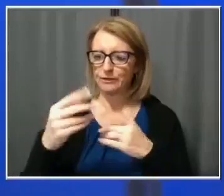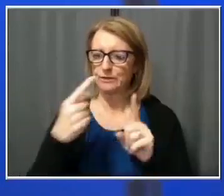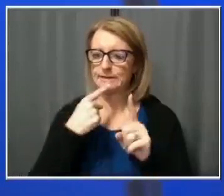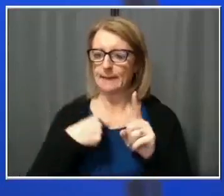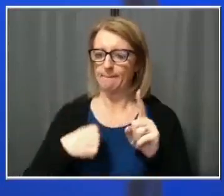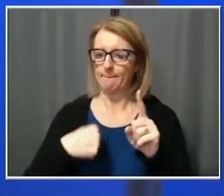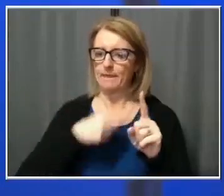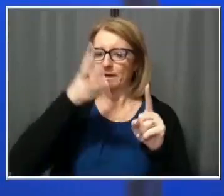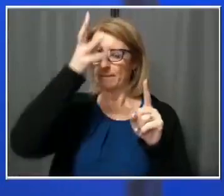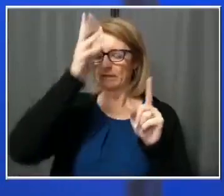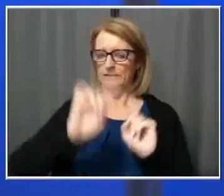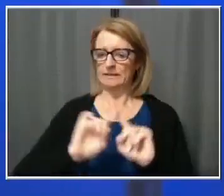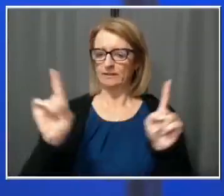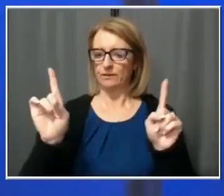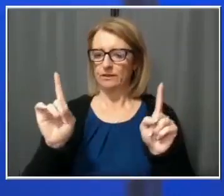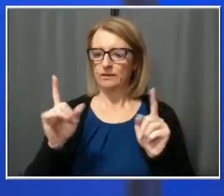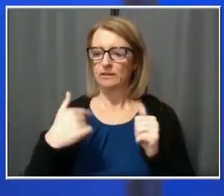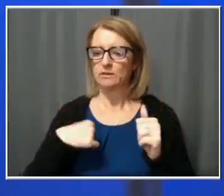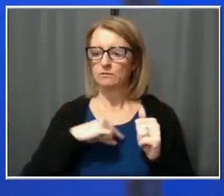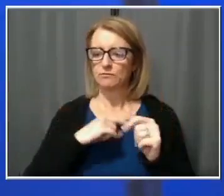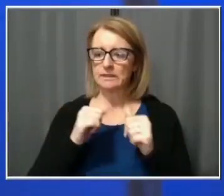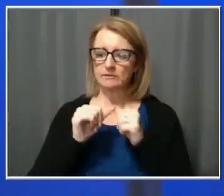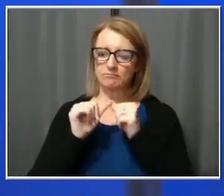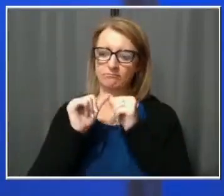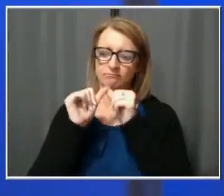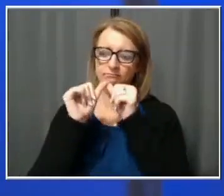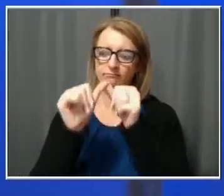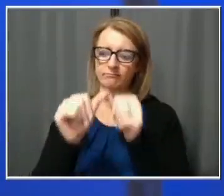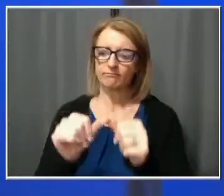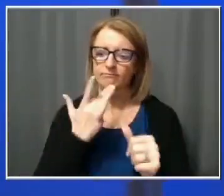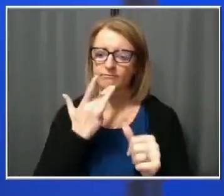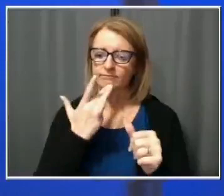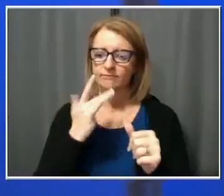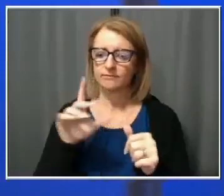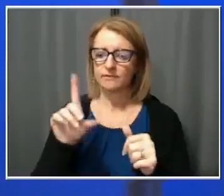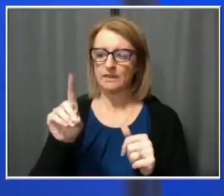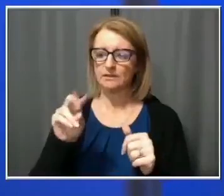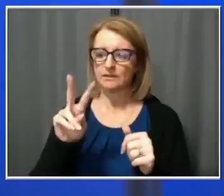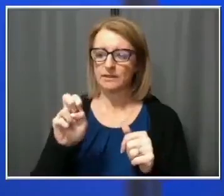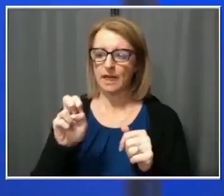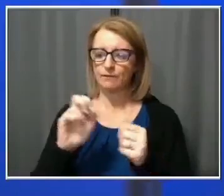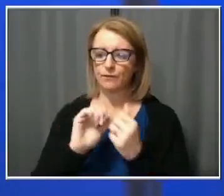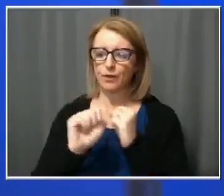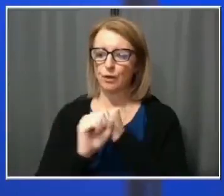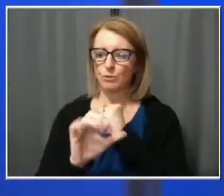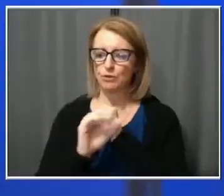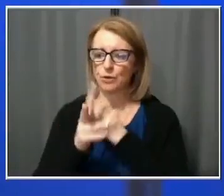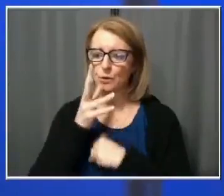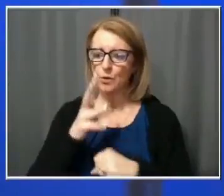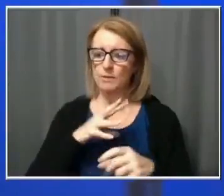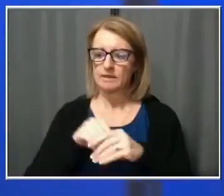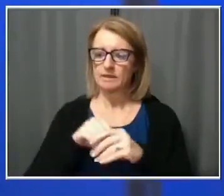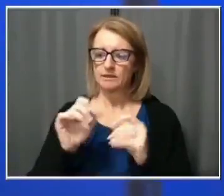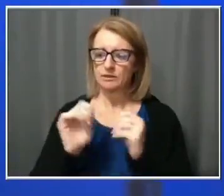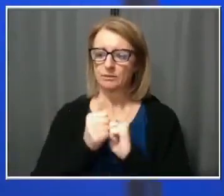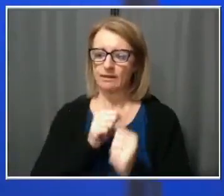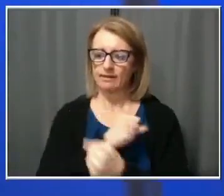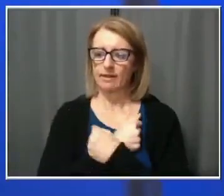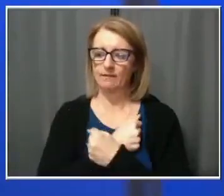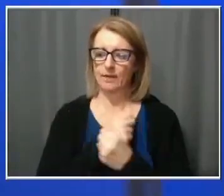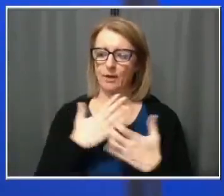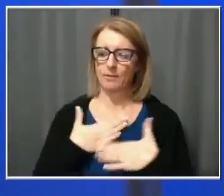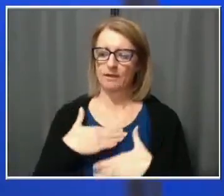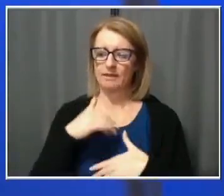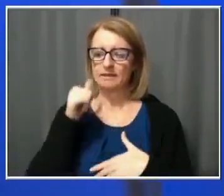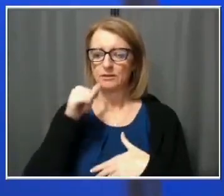otherwise. So we've come a really long way, and one of my favorite things is the new Dove commercial where they talk about like women in sports and like loving your body, and they have a little girl in a swimsuit.